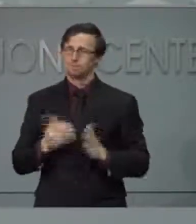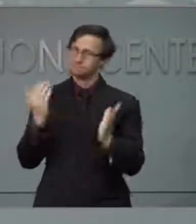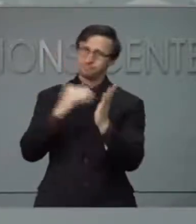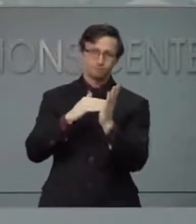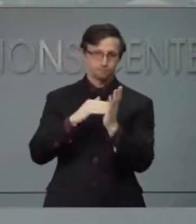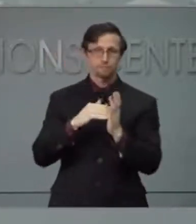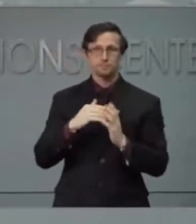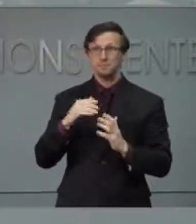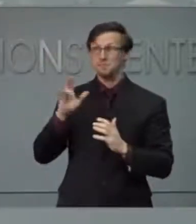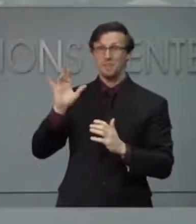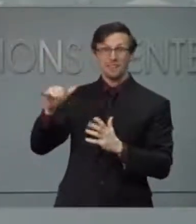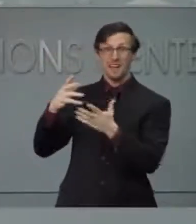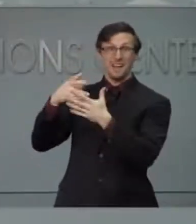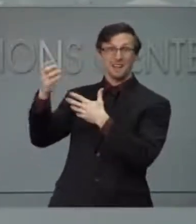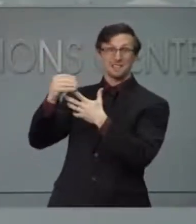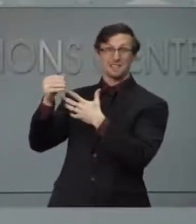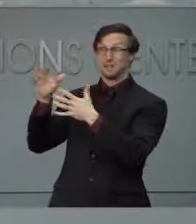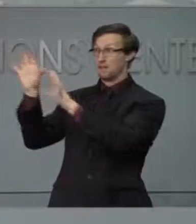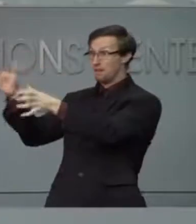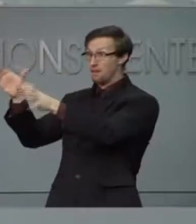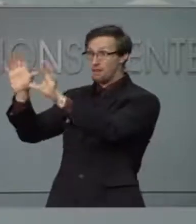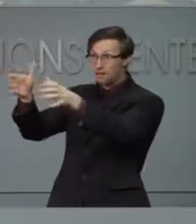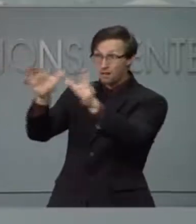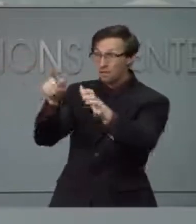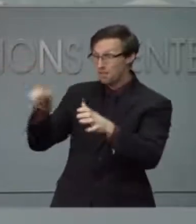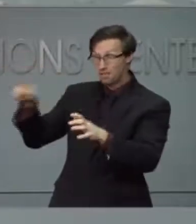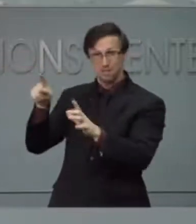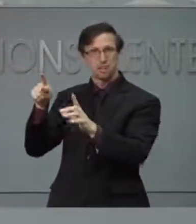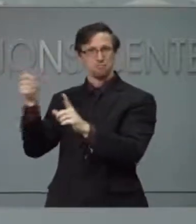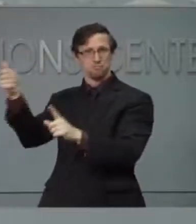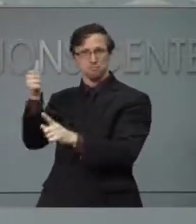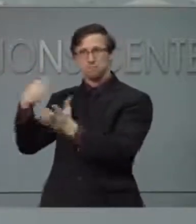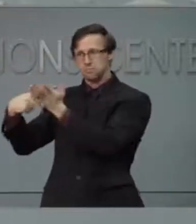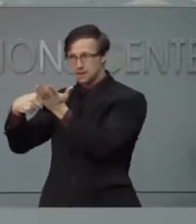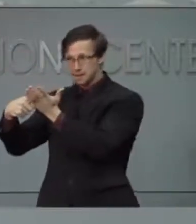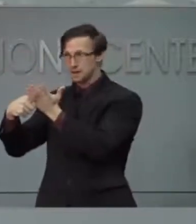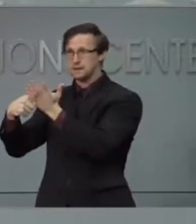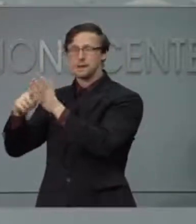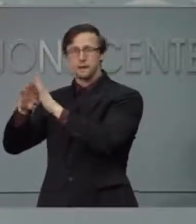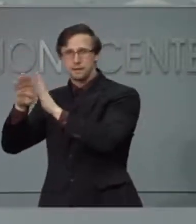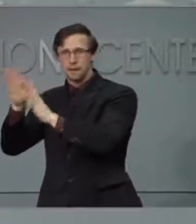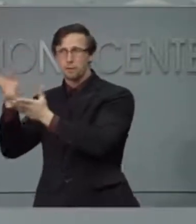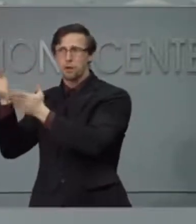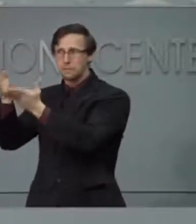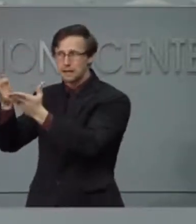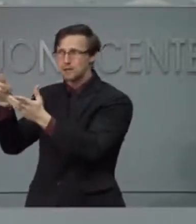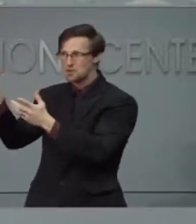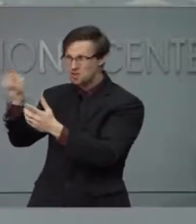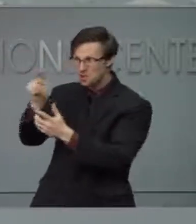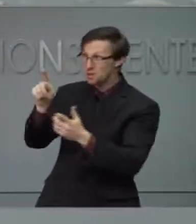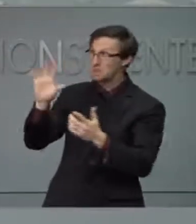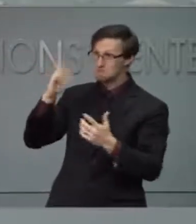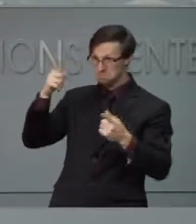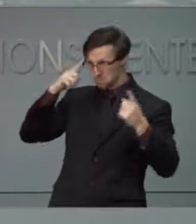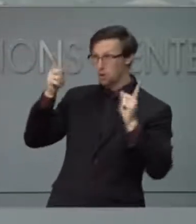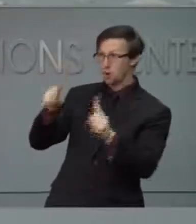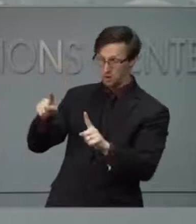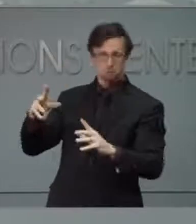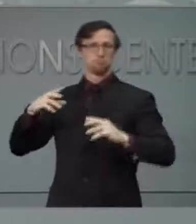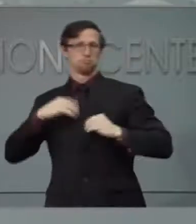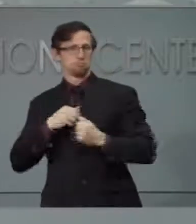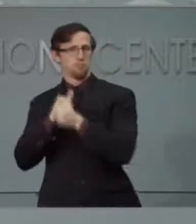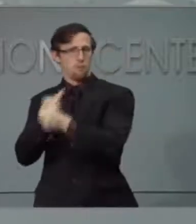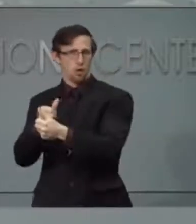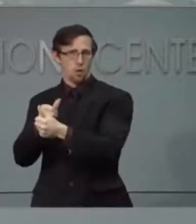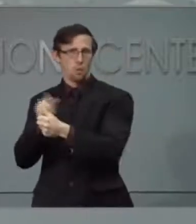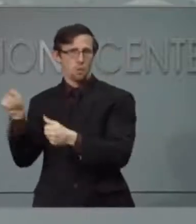are relying on that expertise from those independent panels to go with healthcare workers, long-term care and staff, and then to adults with 2 or more